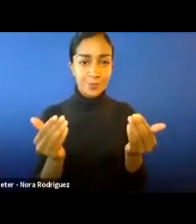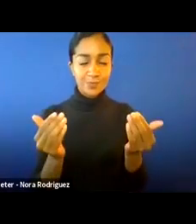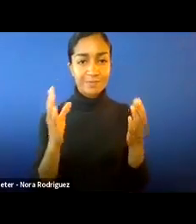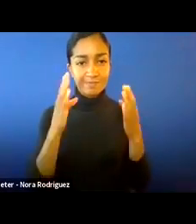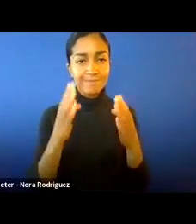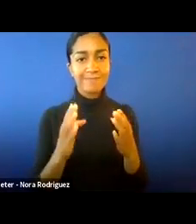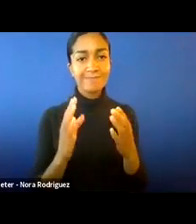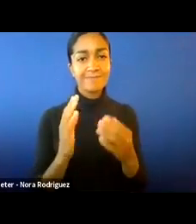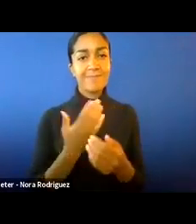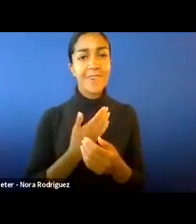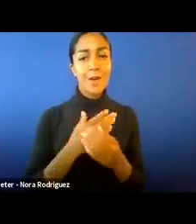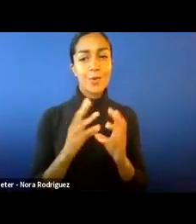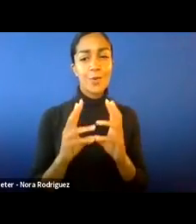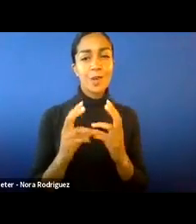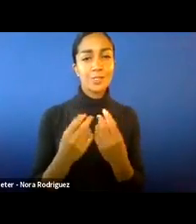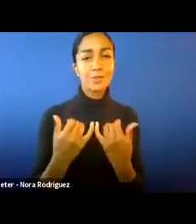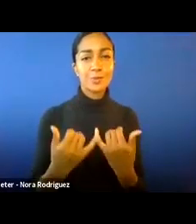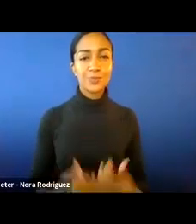portion of today.